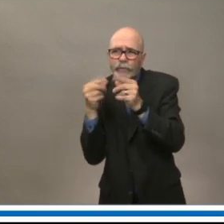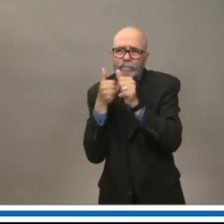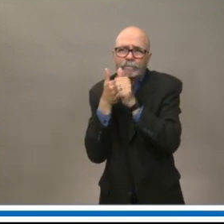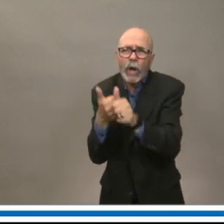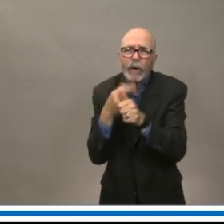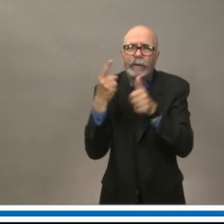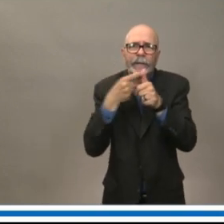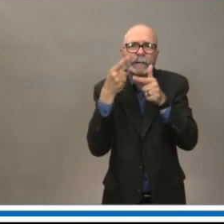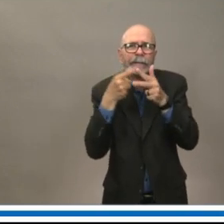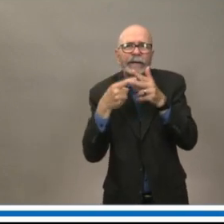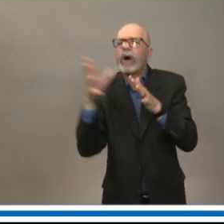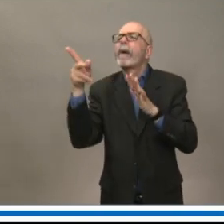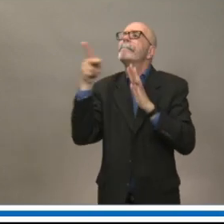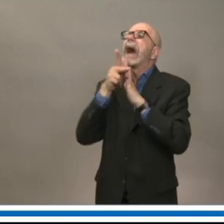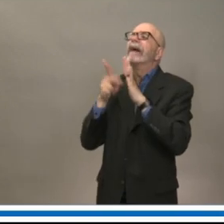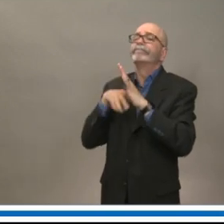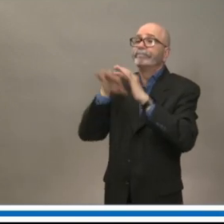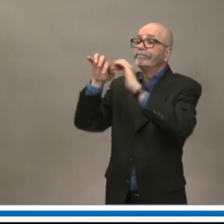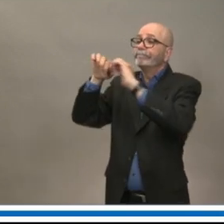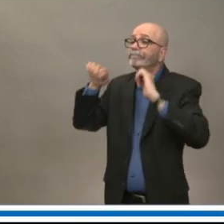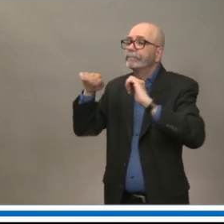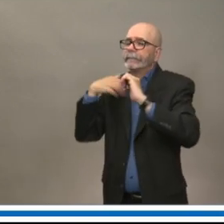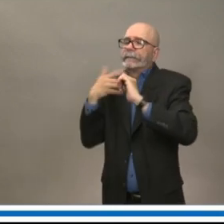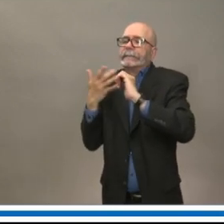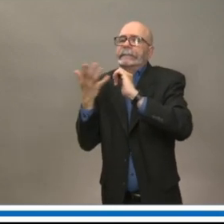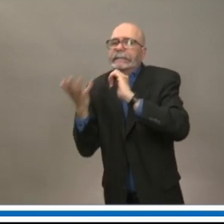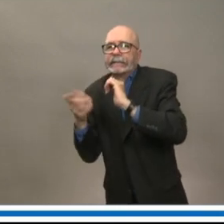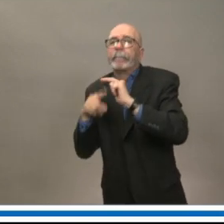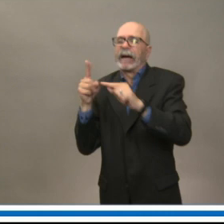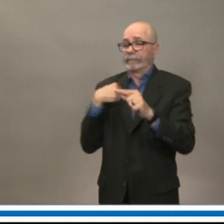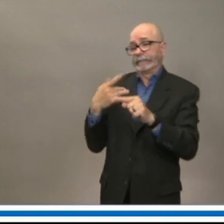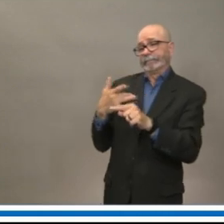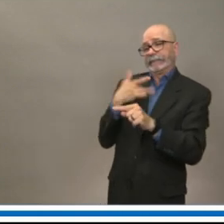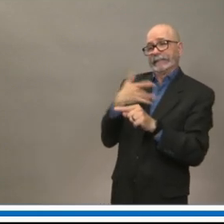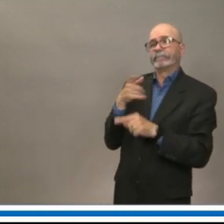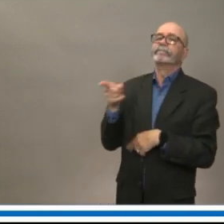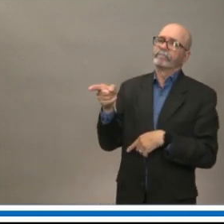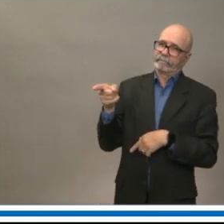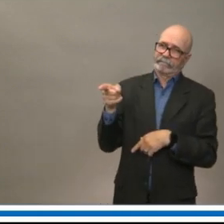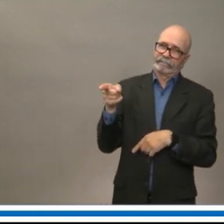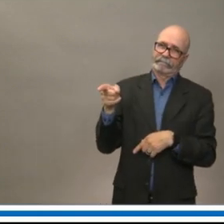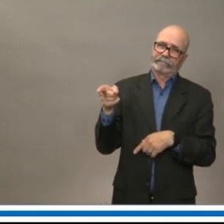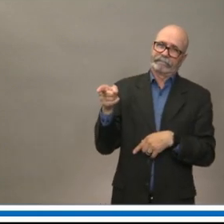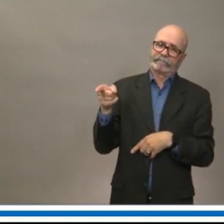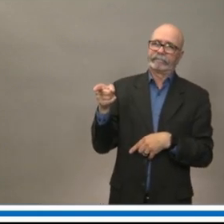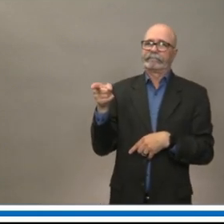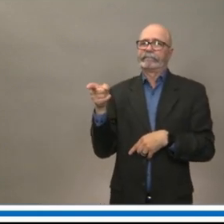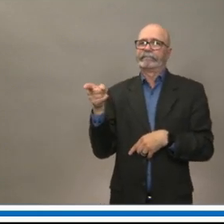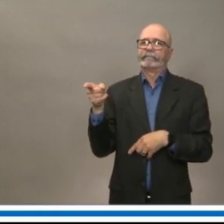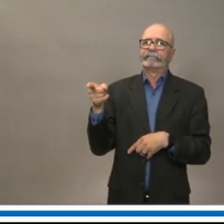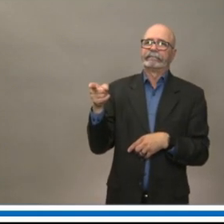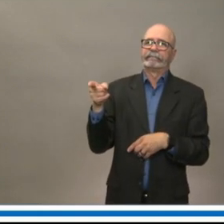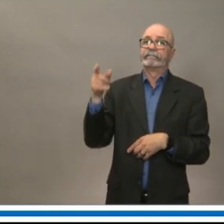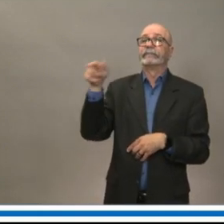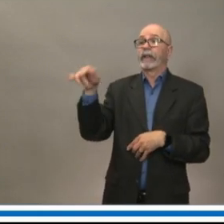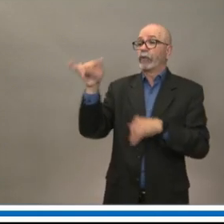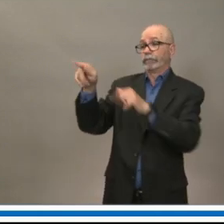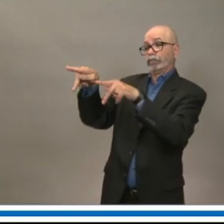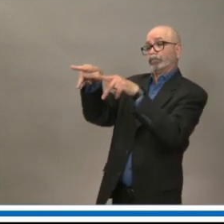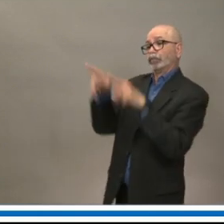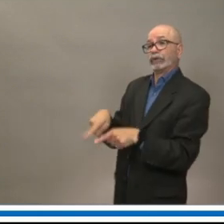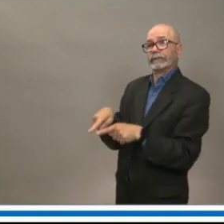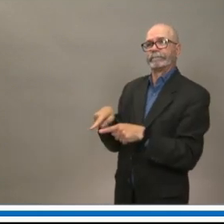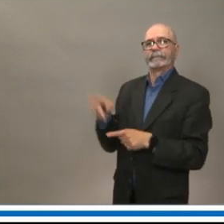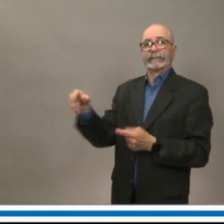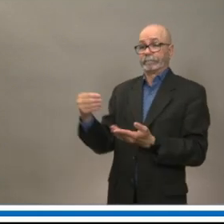alternative said, but it's unconscionable in my view that someone would be making the kind of money that would come out of